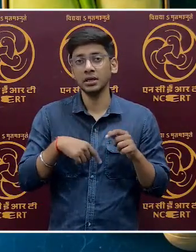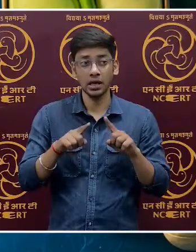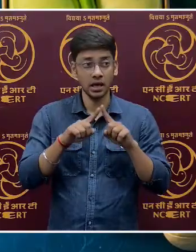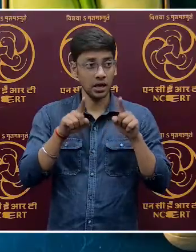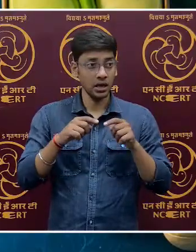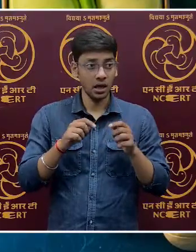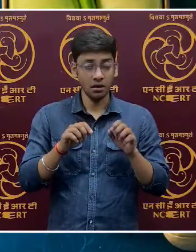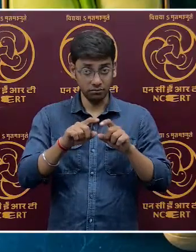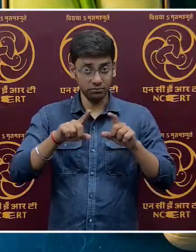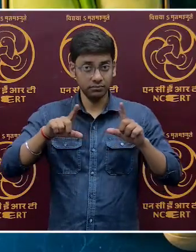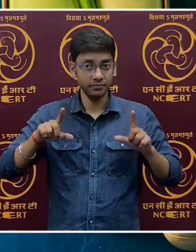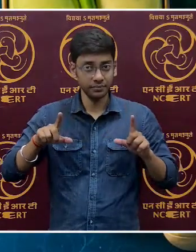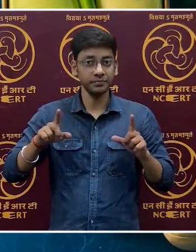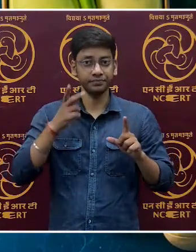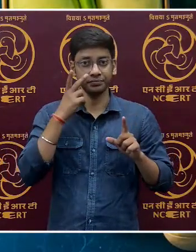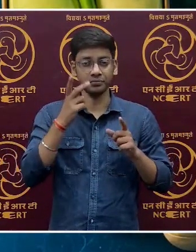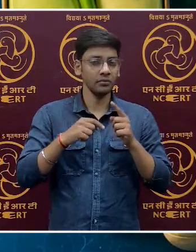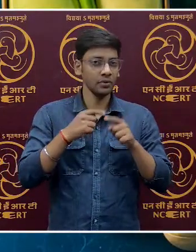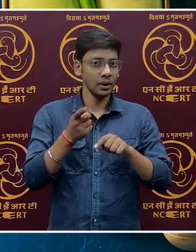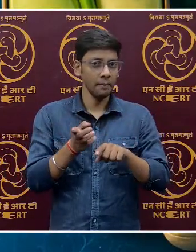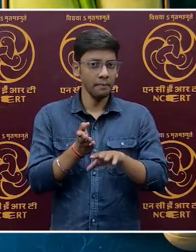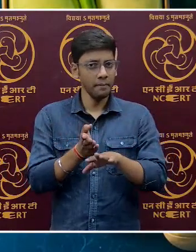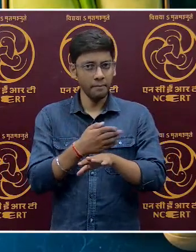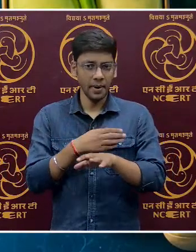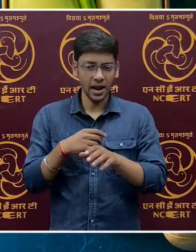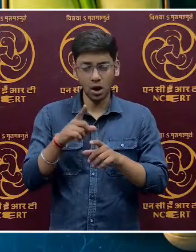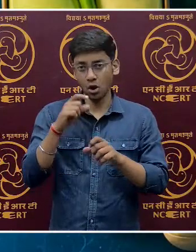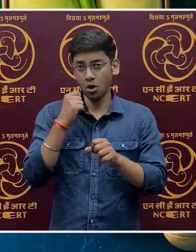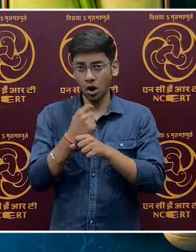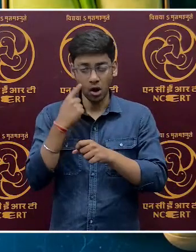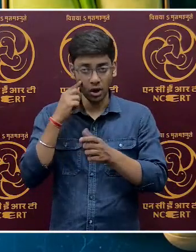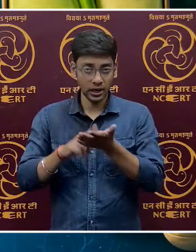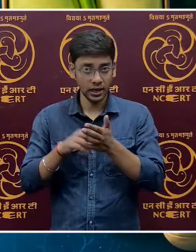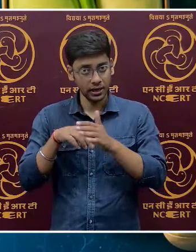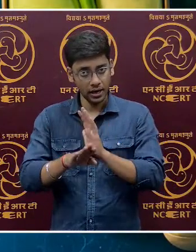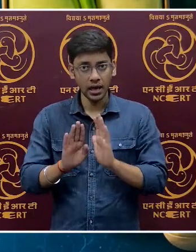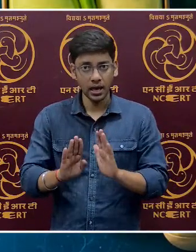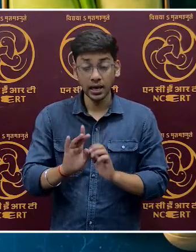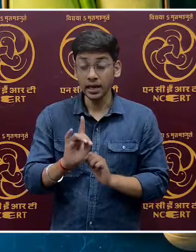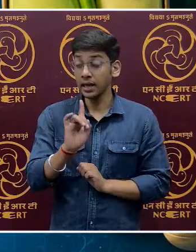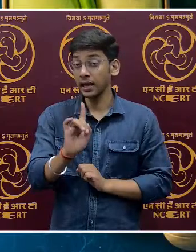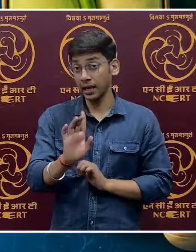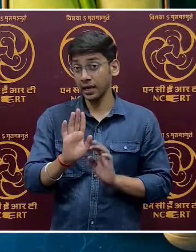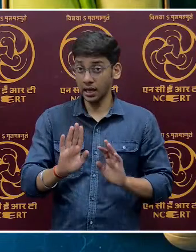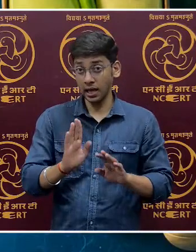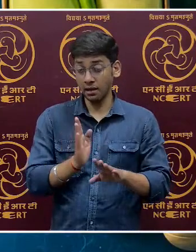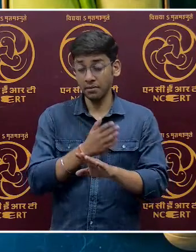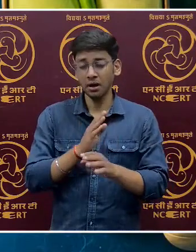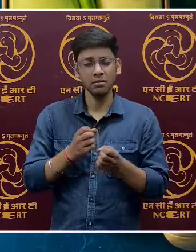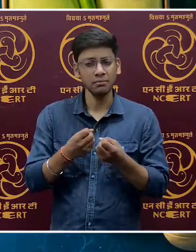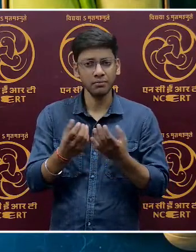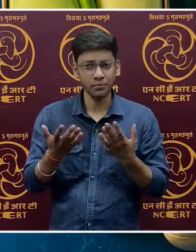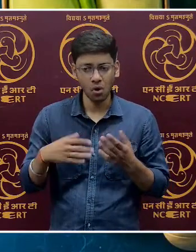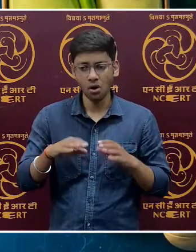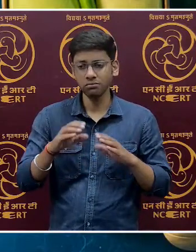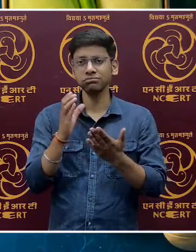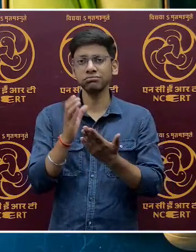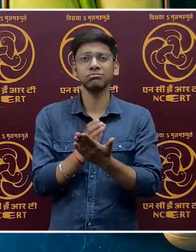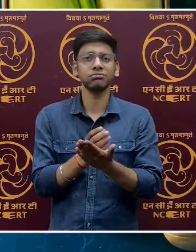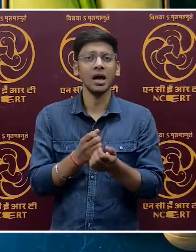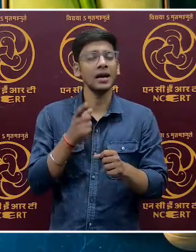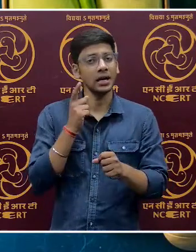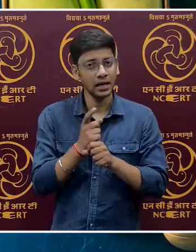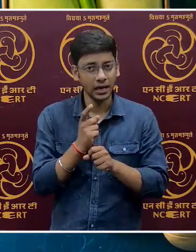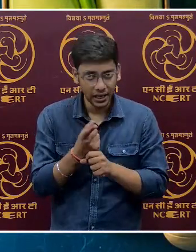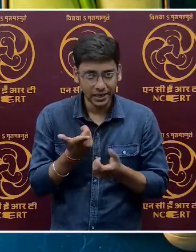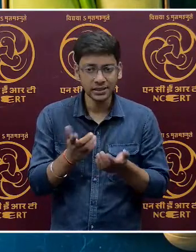platform. As I am already logged into the Diksha platform, not only for one thing, for so many courses, for the teachers, for the students,